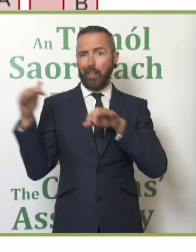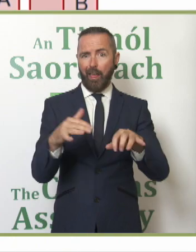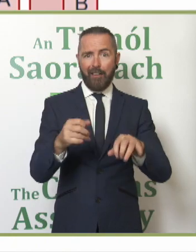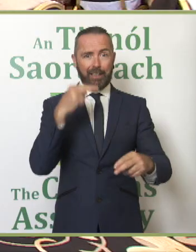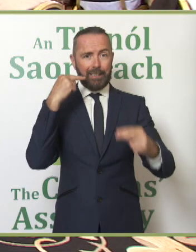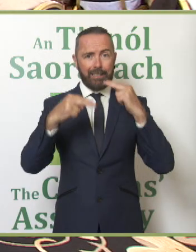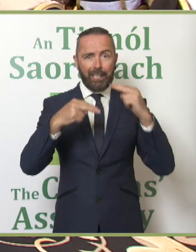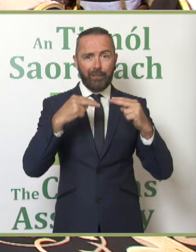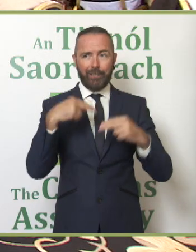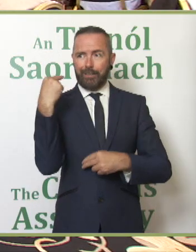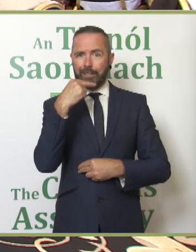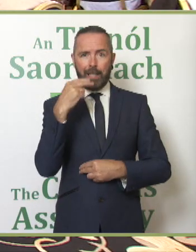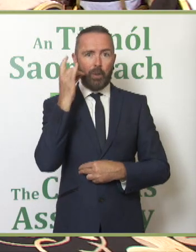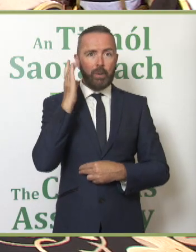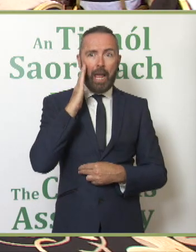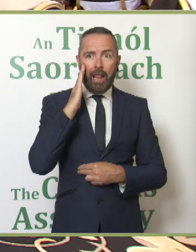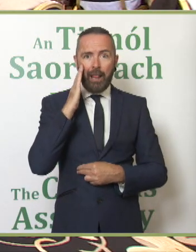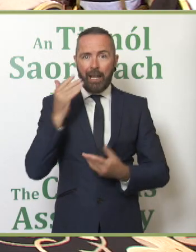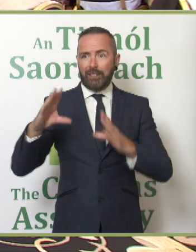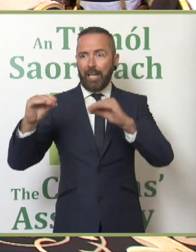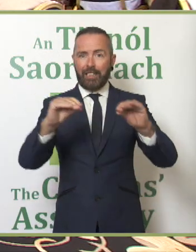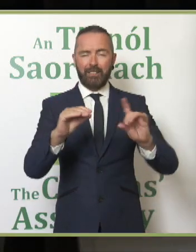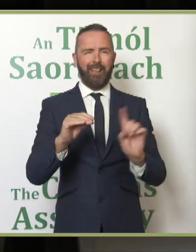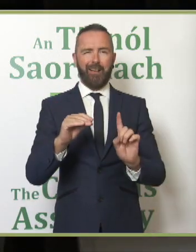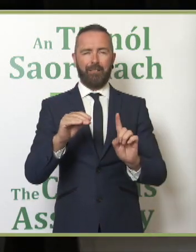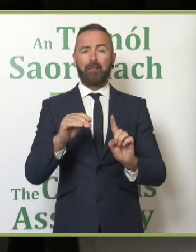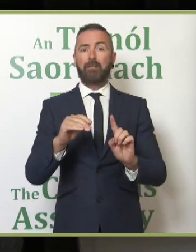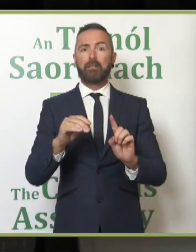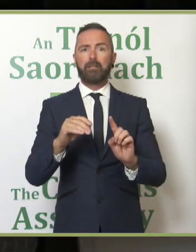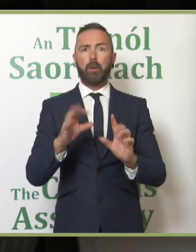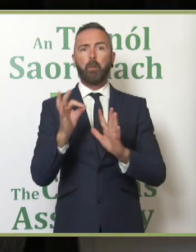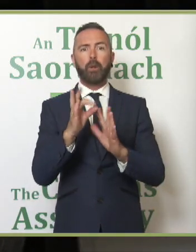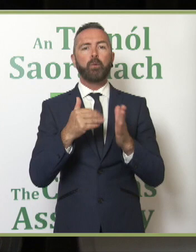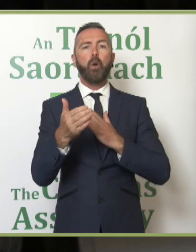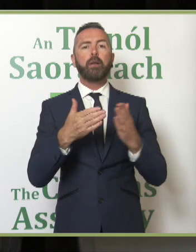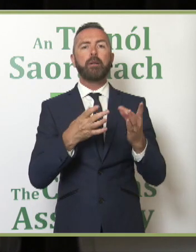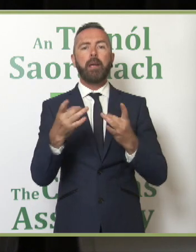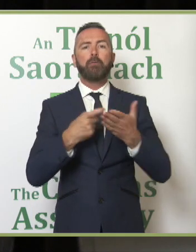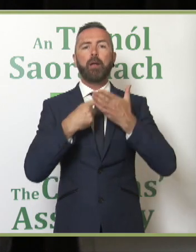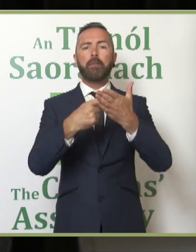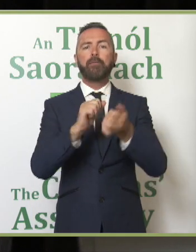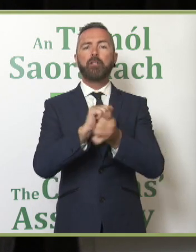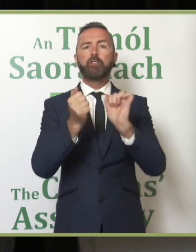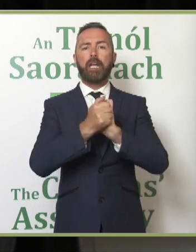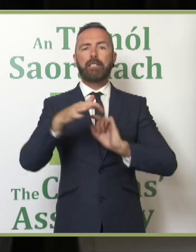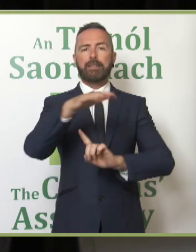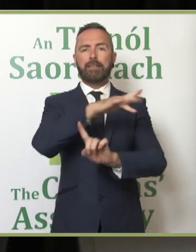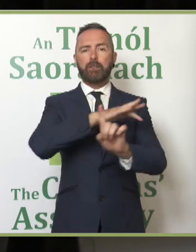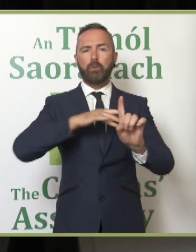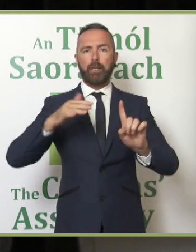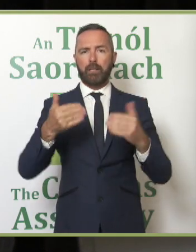is to make some possibly recommendations for changing the situation as it currently